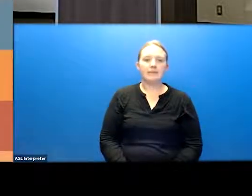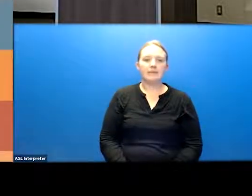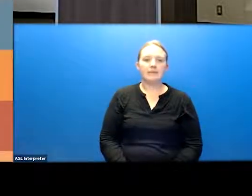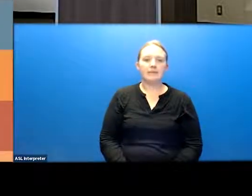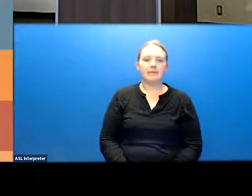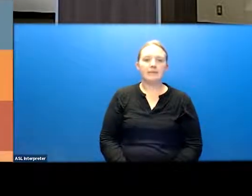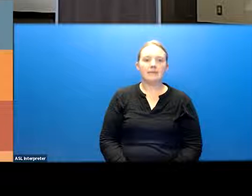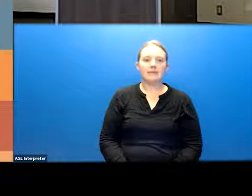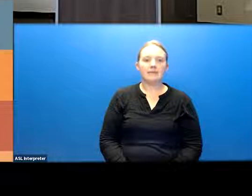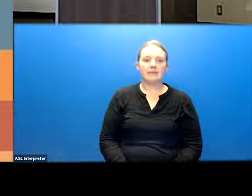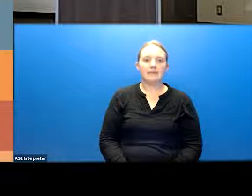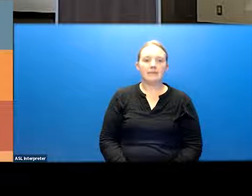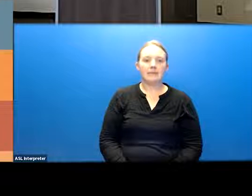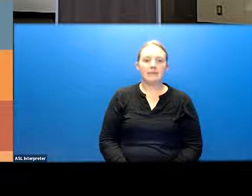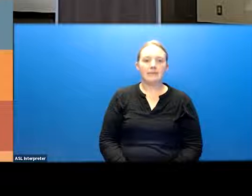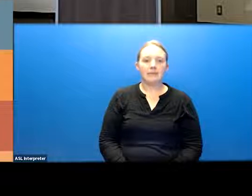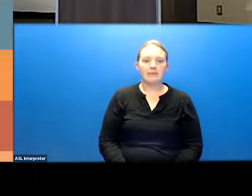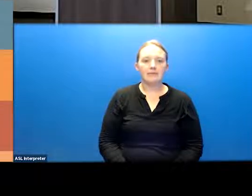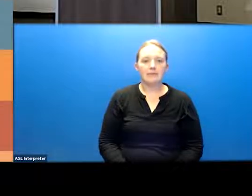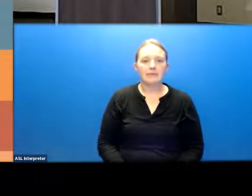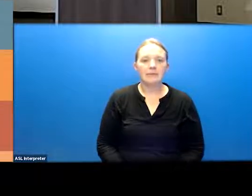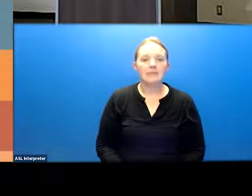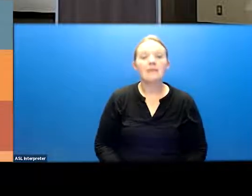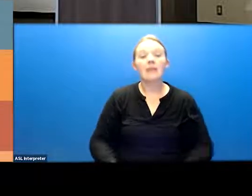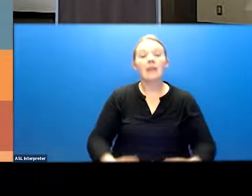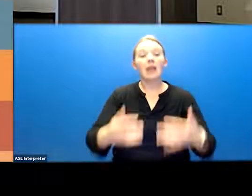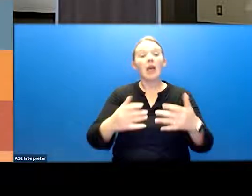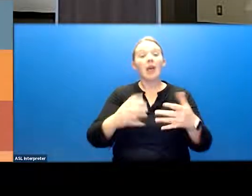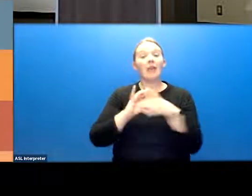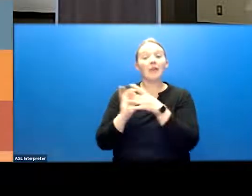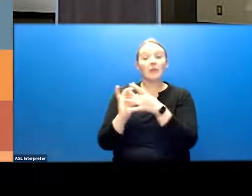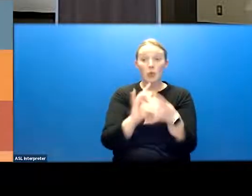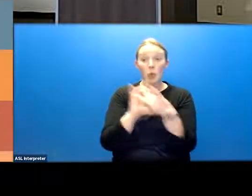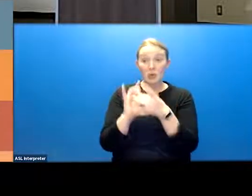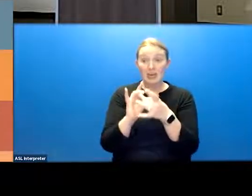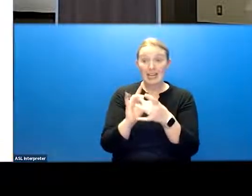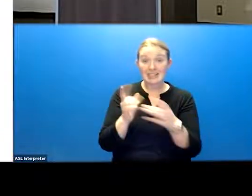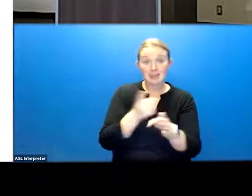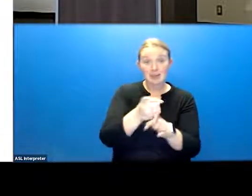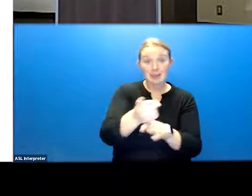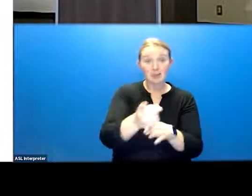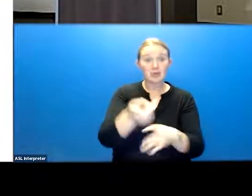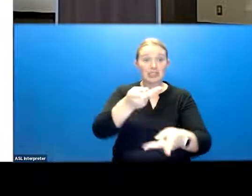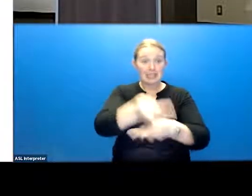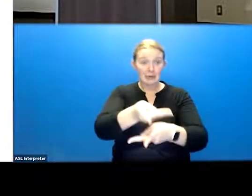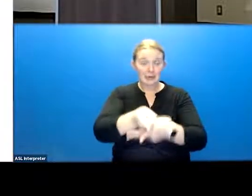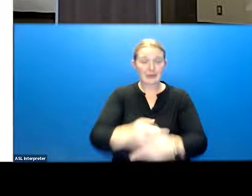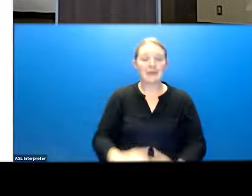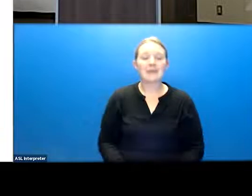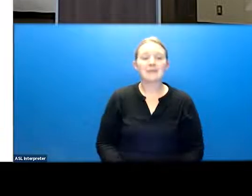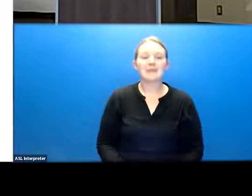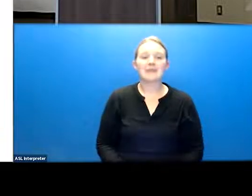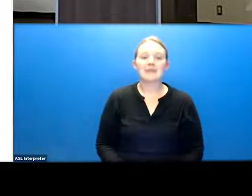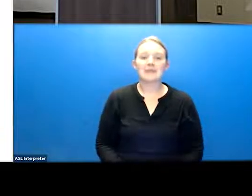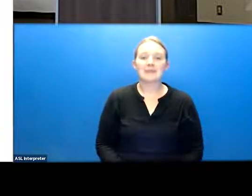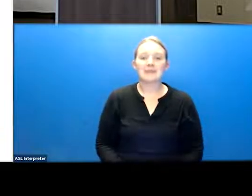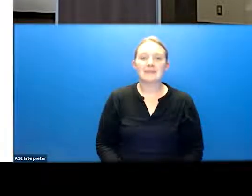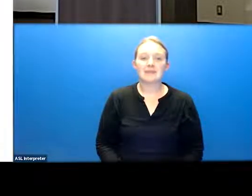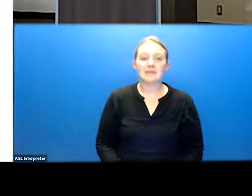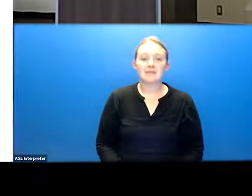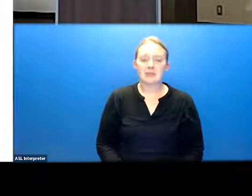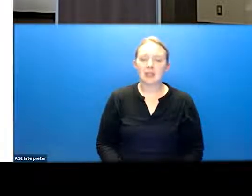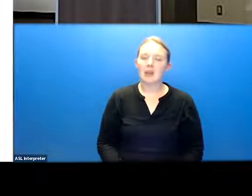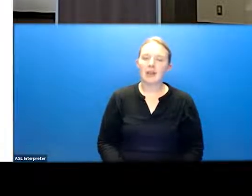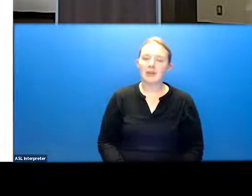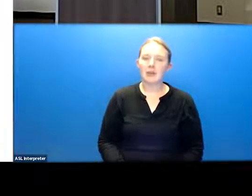Okay, so then we've reached coordinated specialty care. And so you've been hearing me